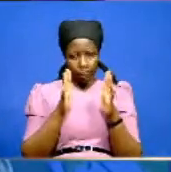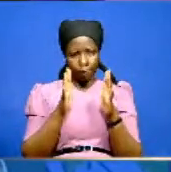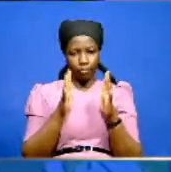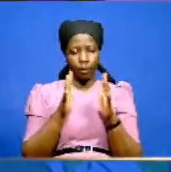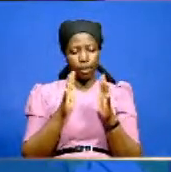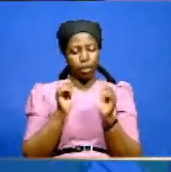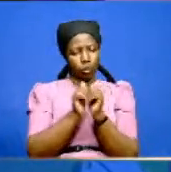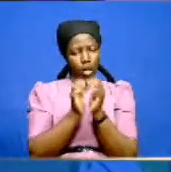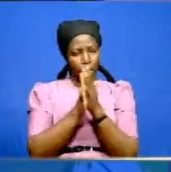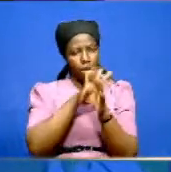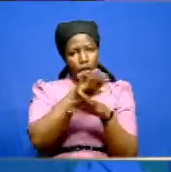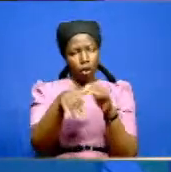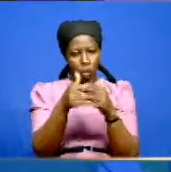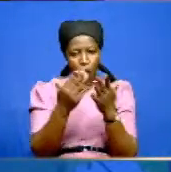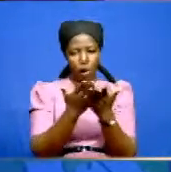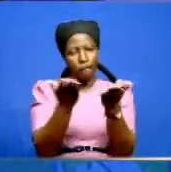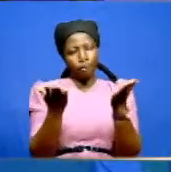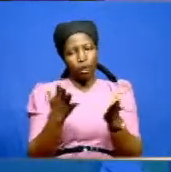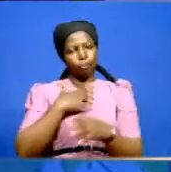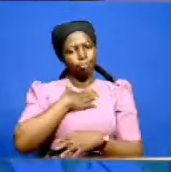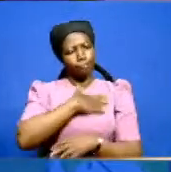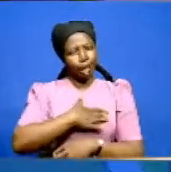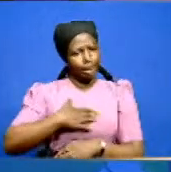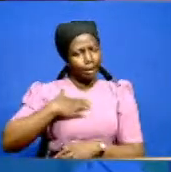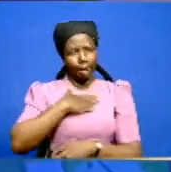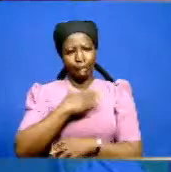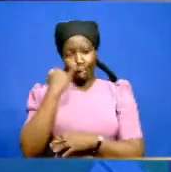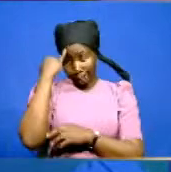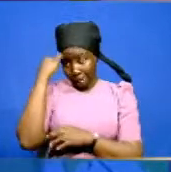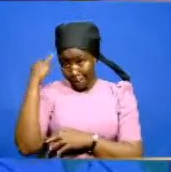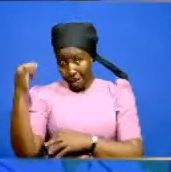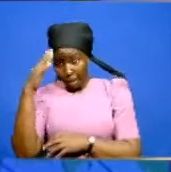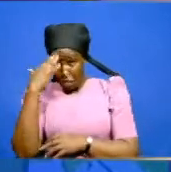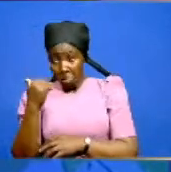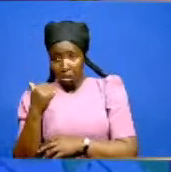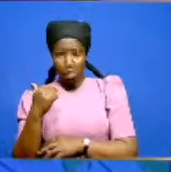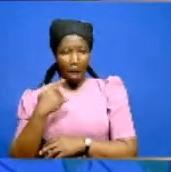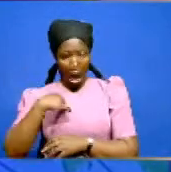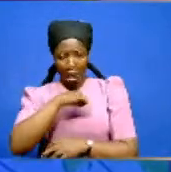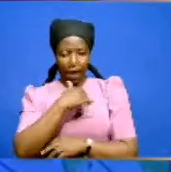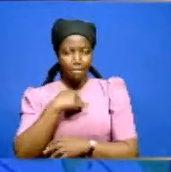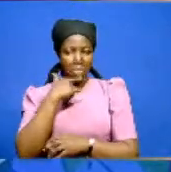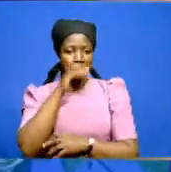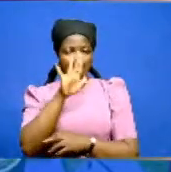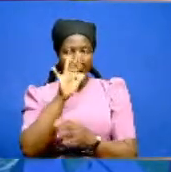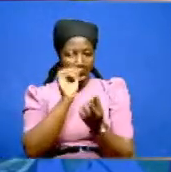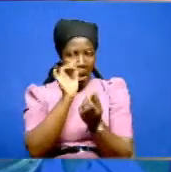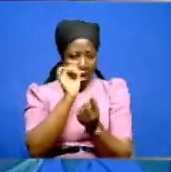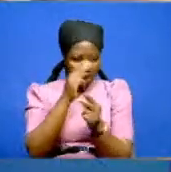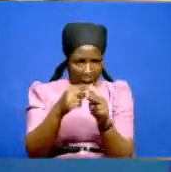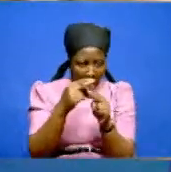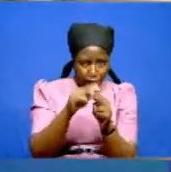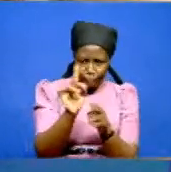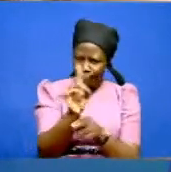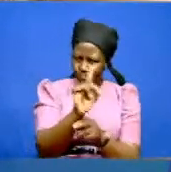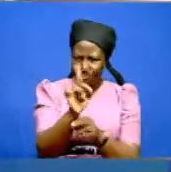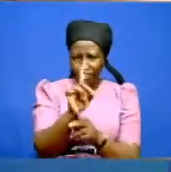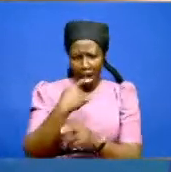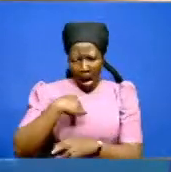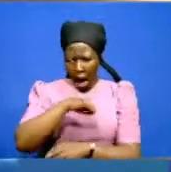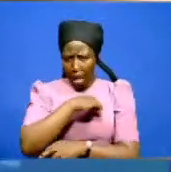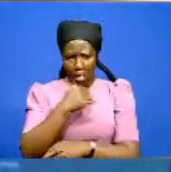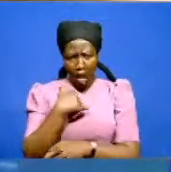you, please don't imagine that because we have not mentioned your name specifically, that we have